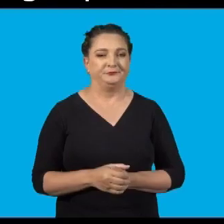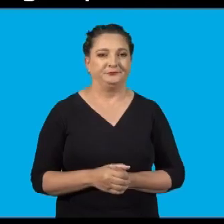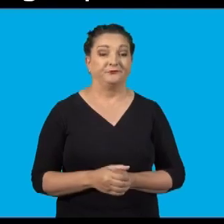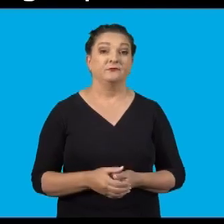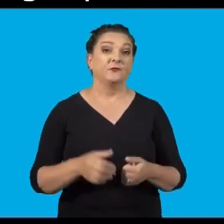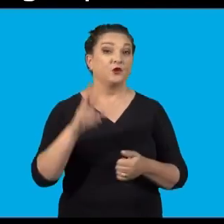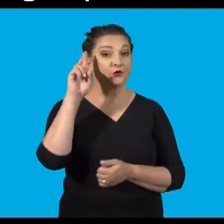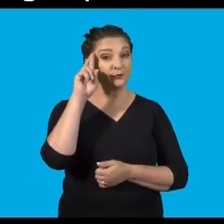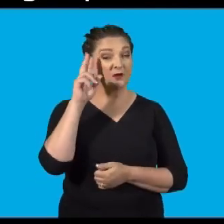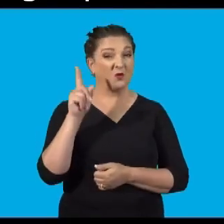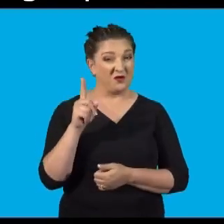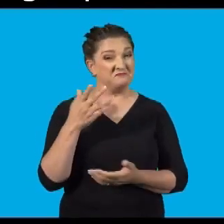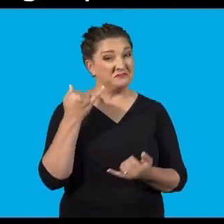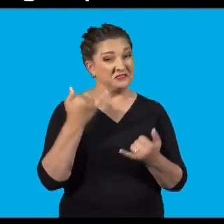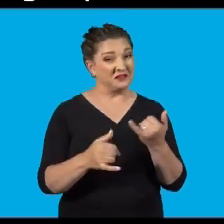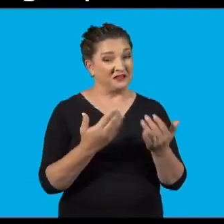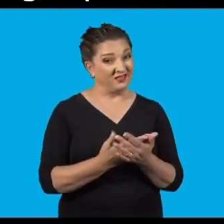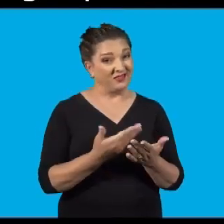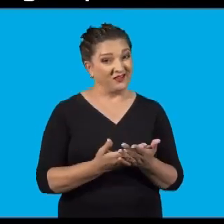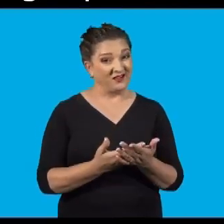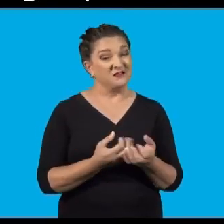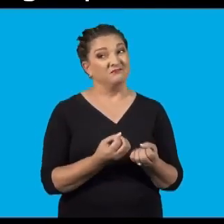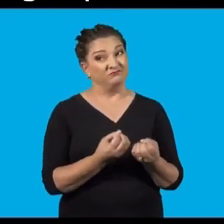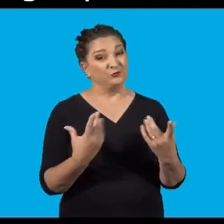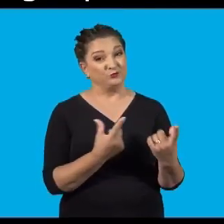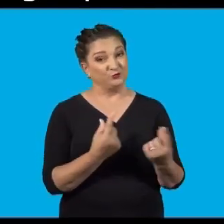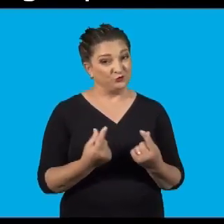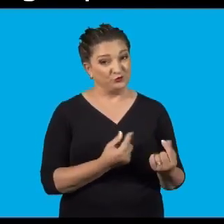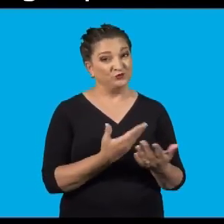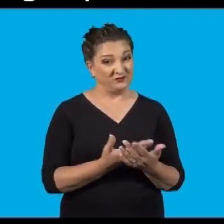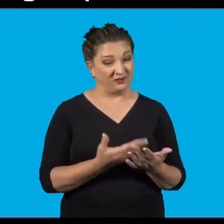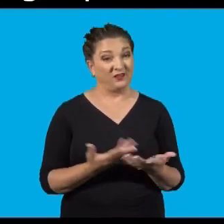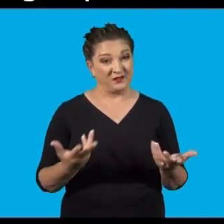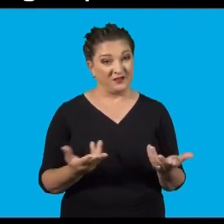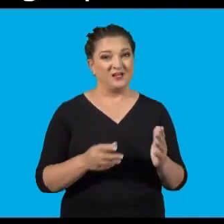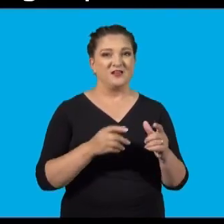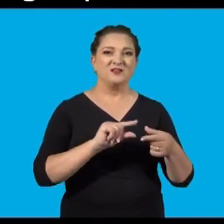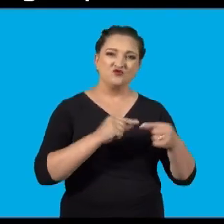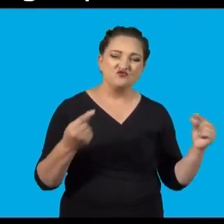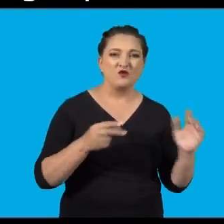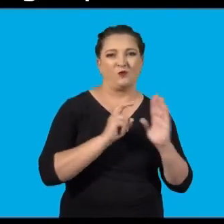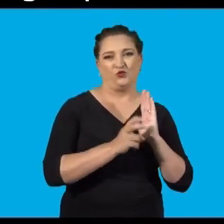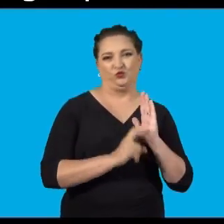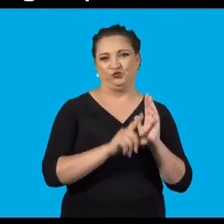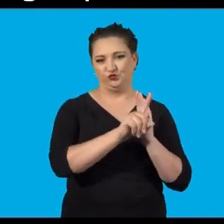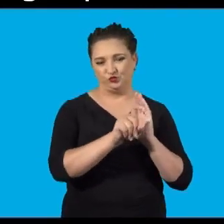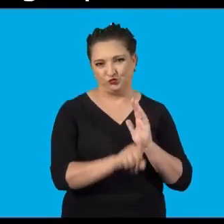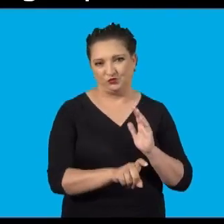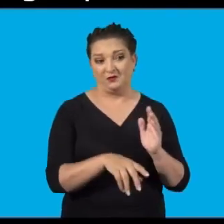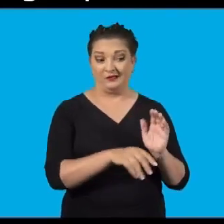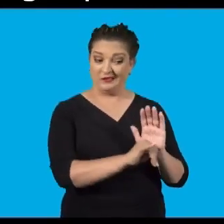speech. Now remember, common critical errors. Learners find it difficult to apply grammar rules to questions. They lack the skill